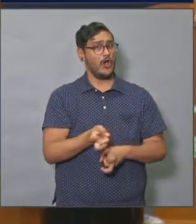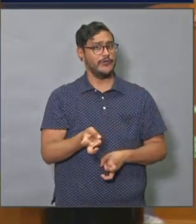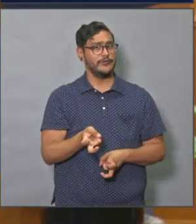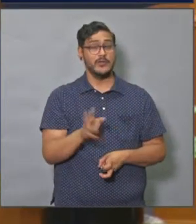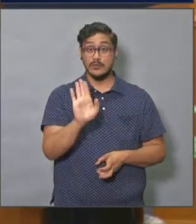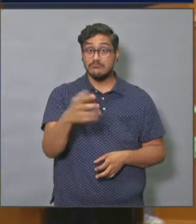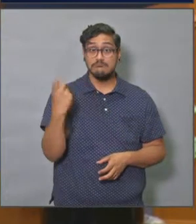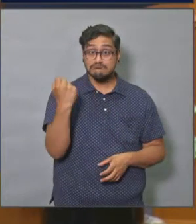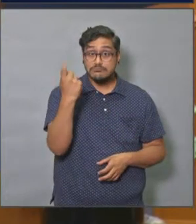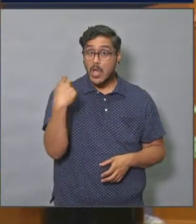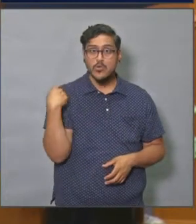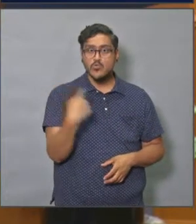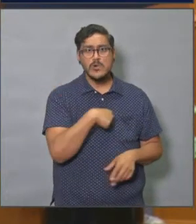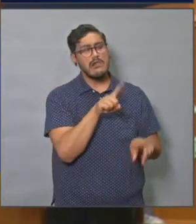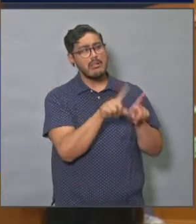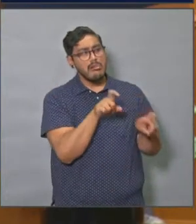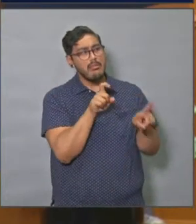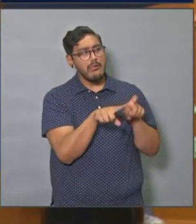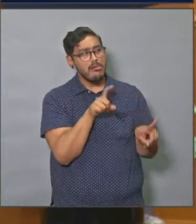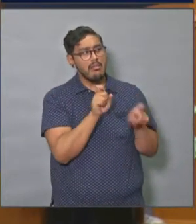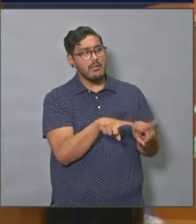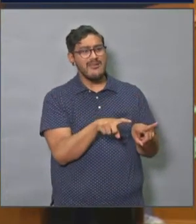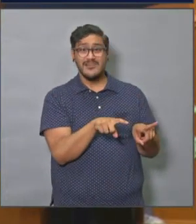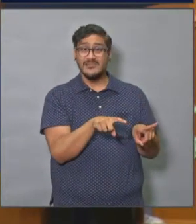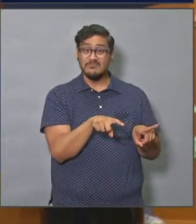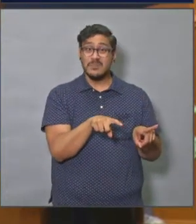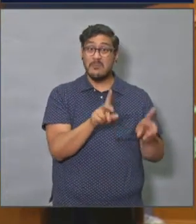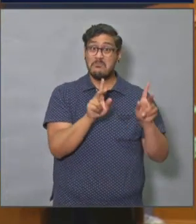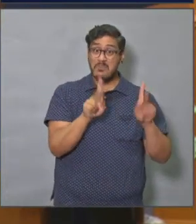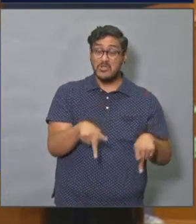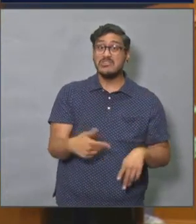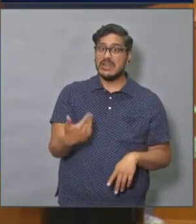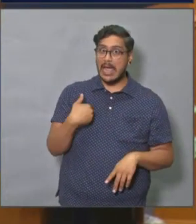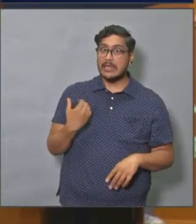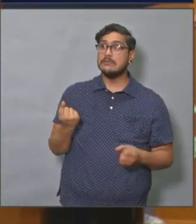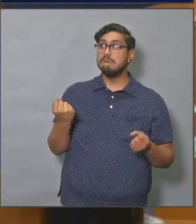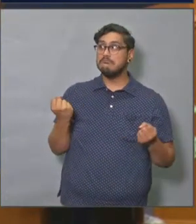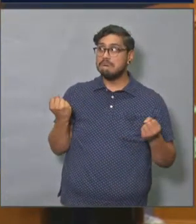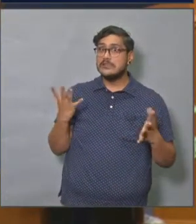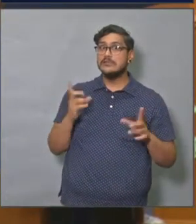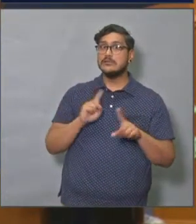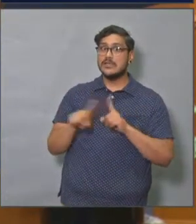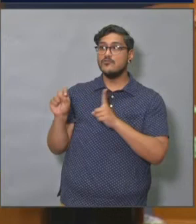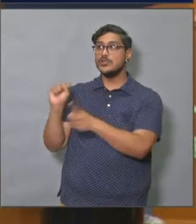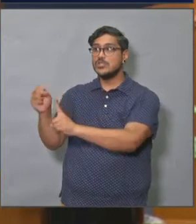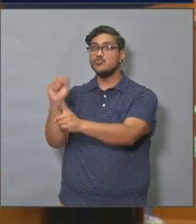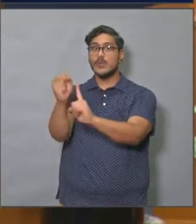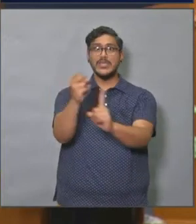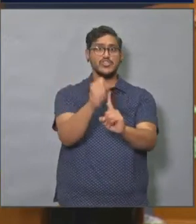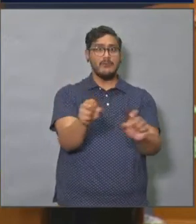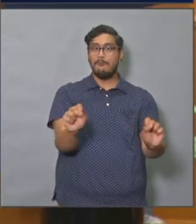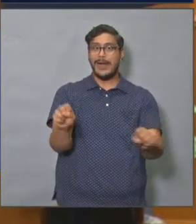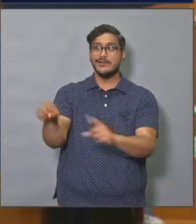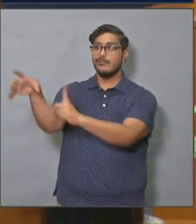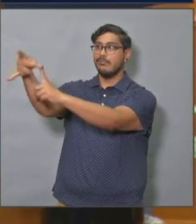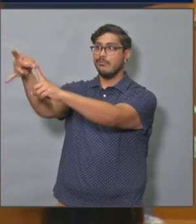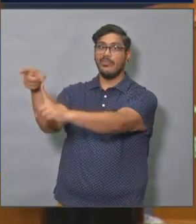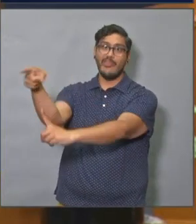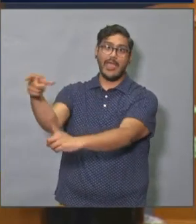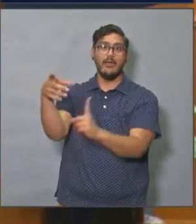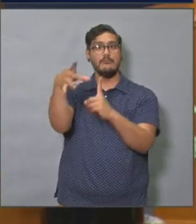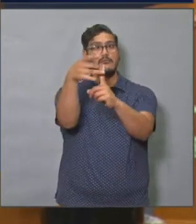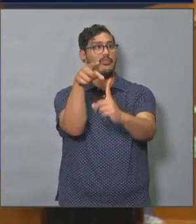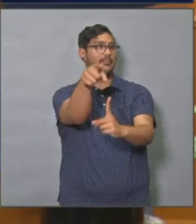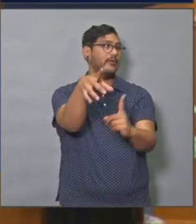most people have multiple potential sources of exposure to the infection. So it's often hard for us to